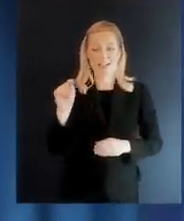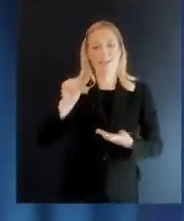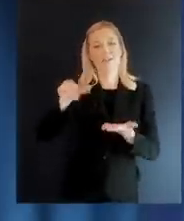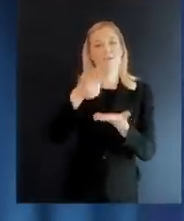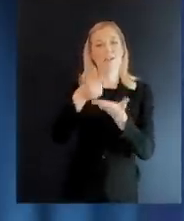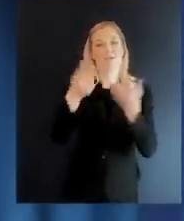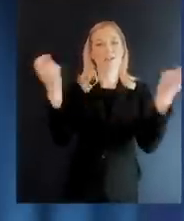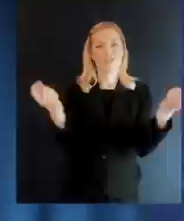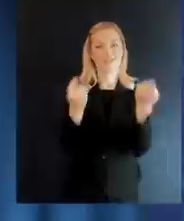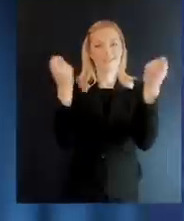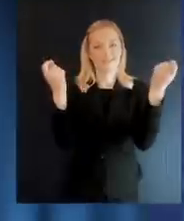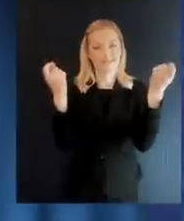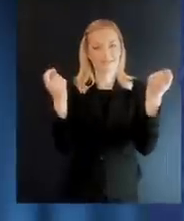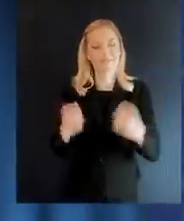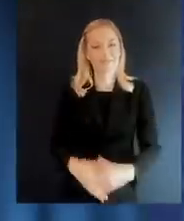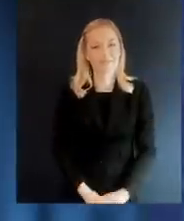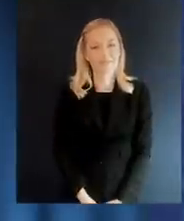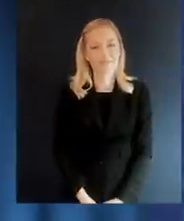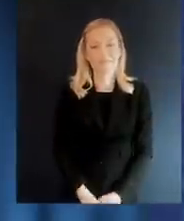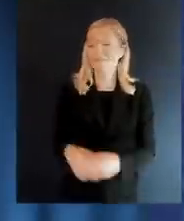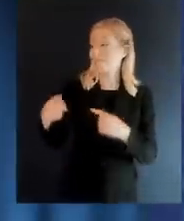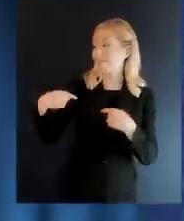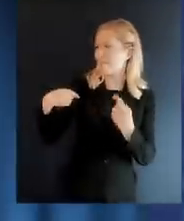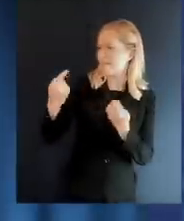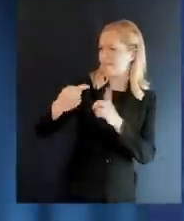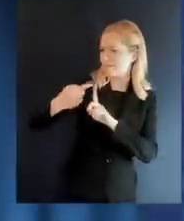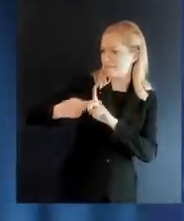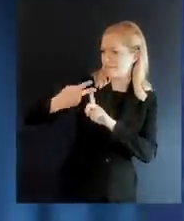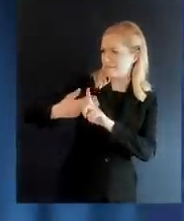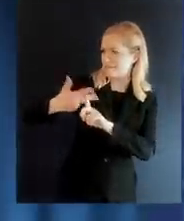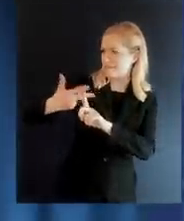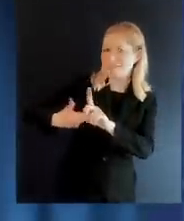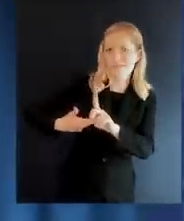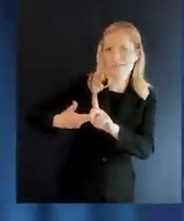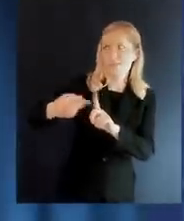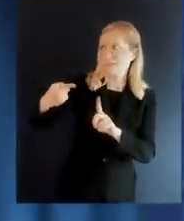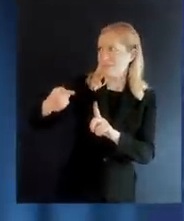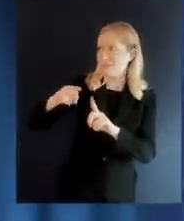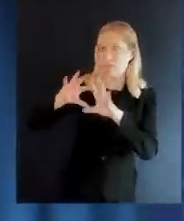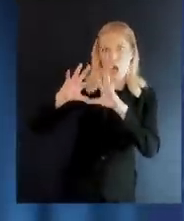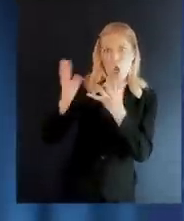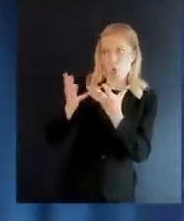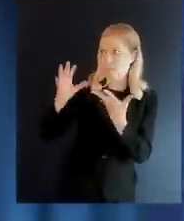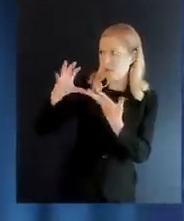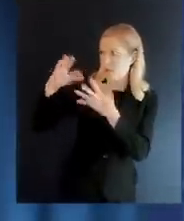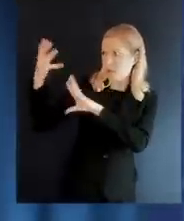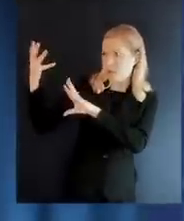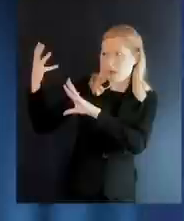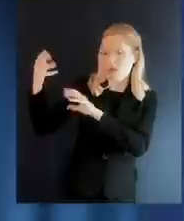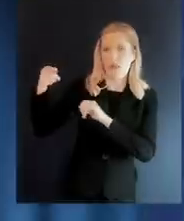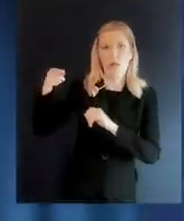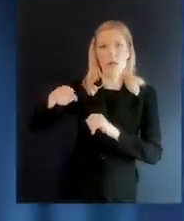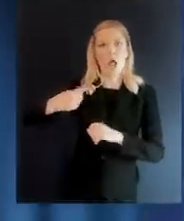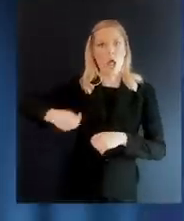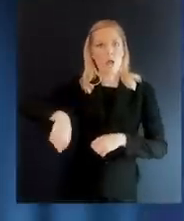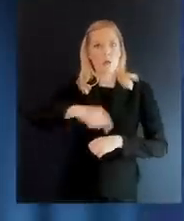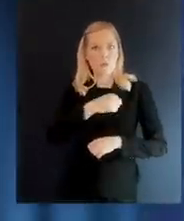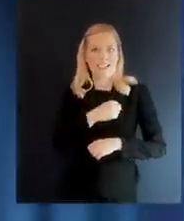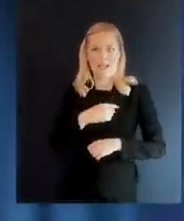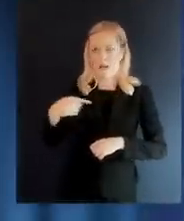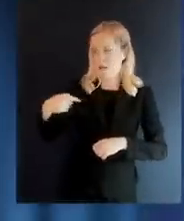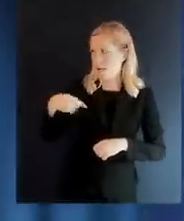global crisis, every member of the Madison College community has stepped up to do what was needed to keep our